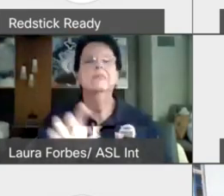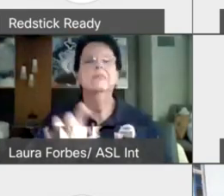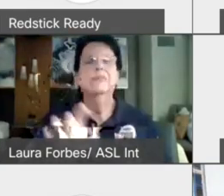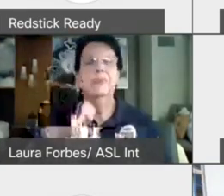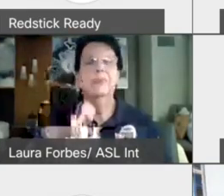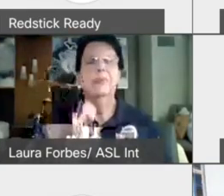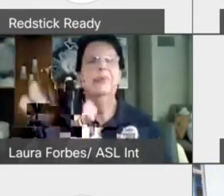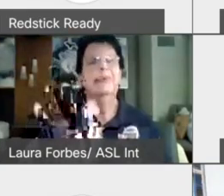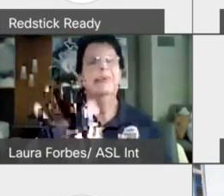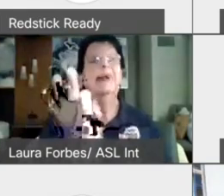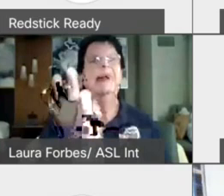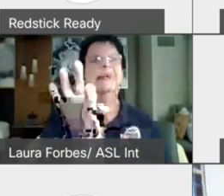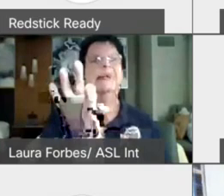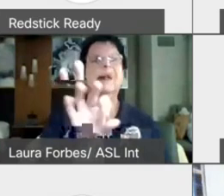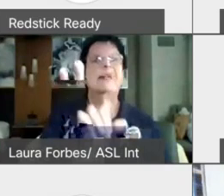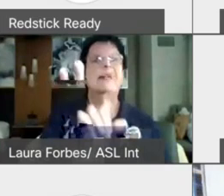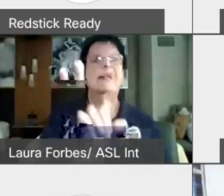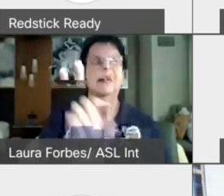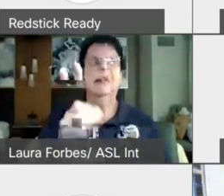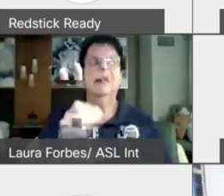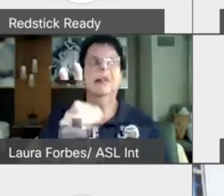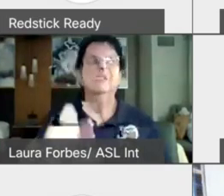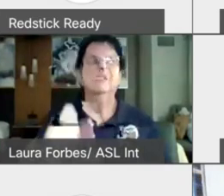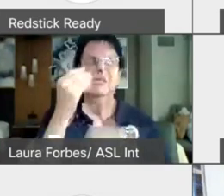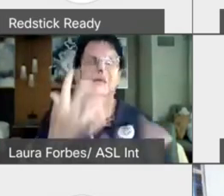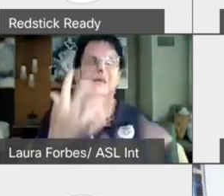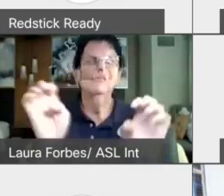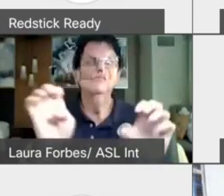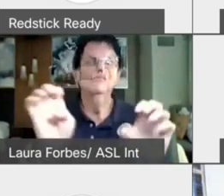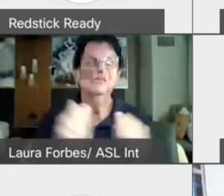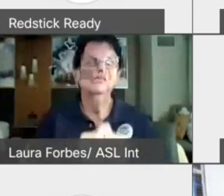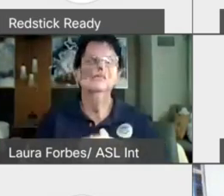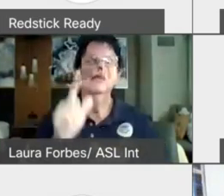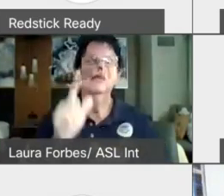243-9991, and you can find up-to-date emergency information at